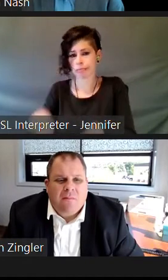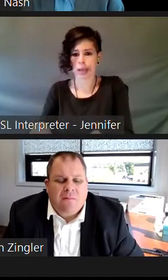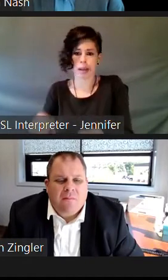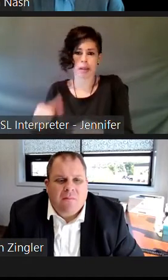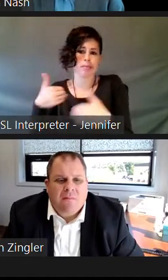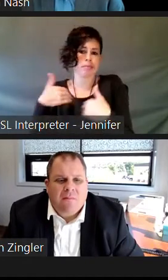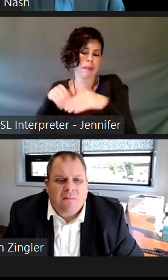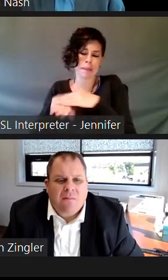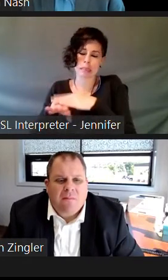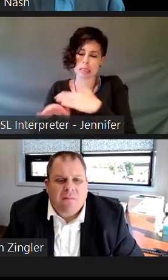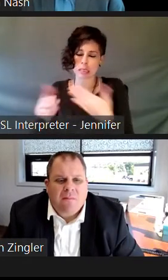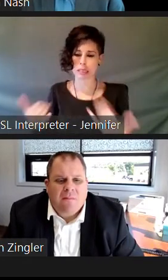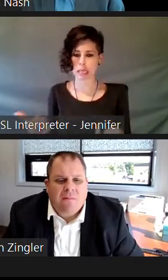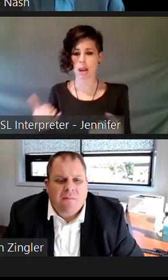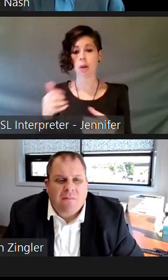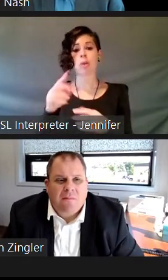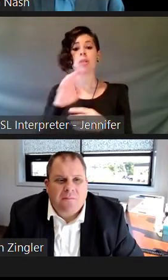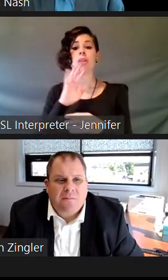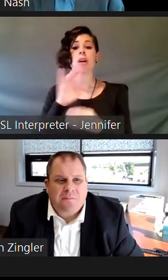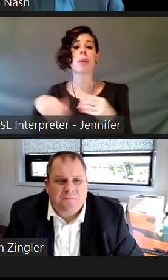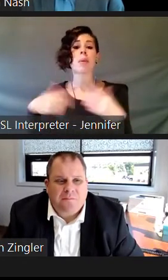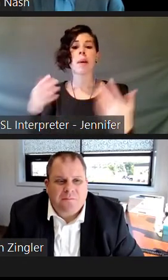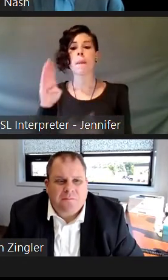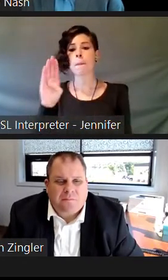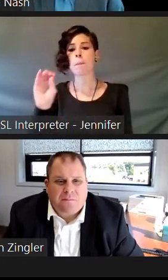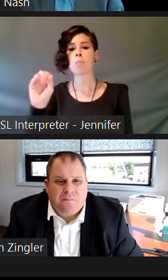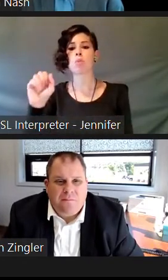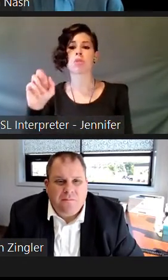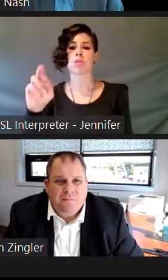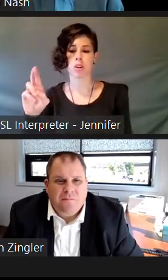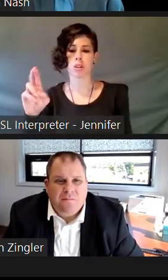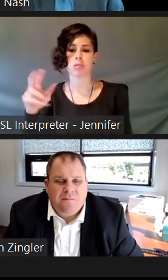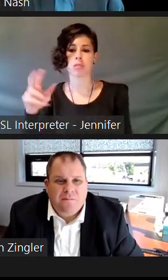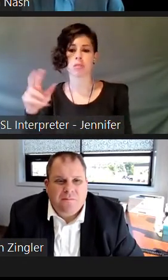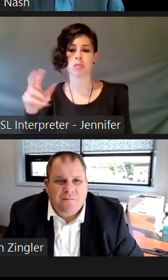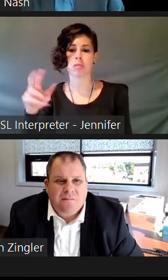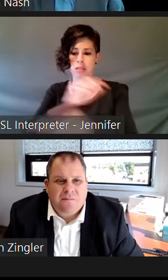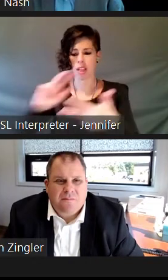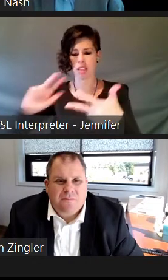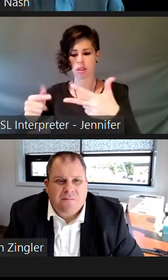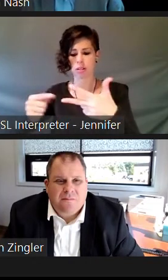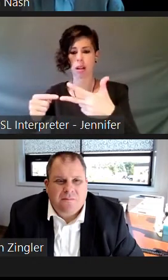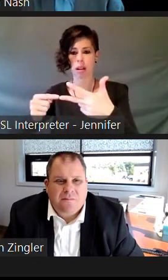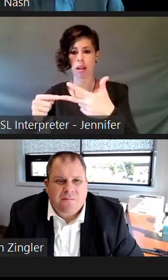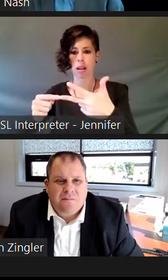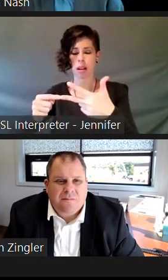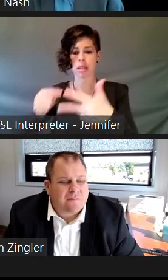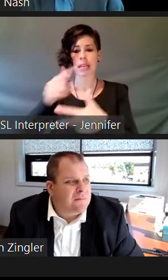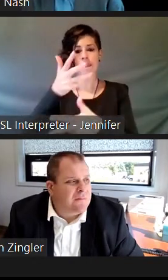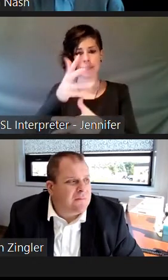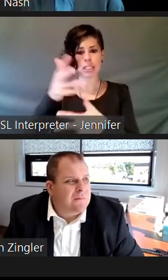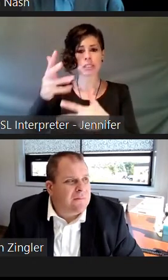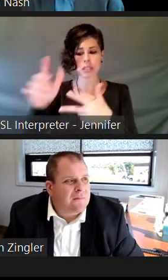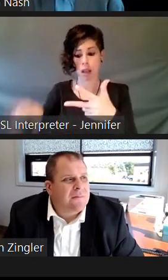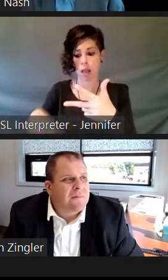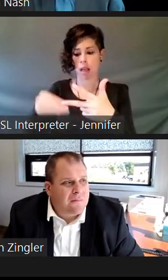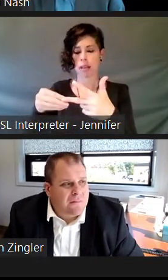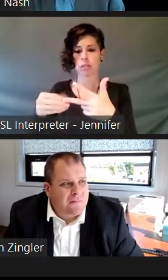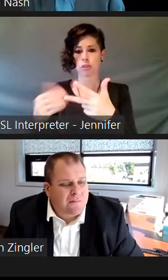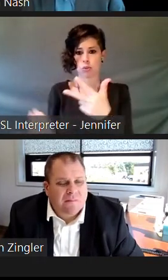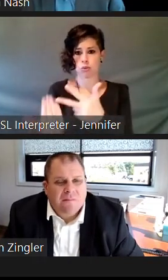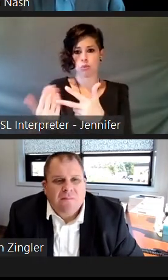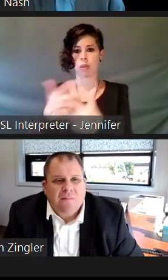And the focus changes to booster shots, which is interesting, putting together presentations and putting together